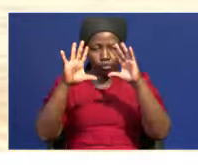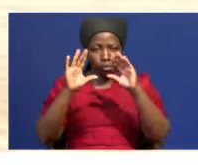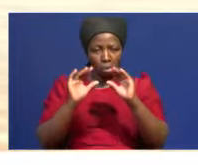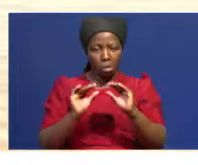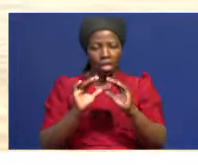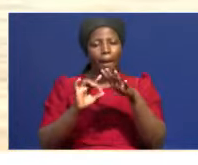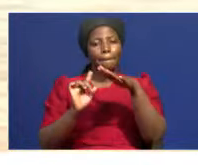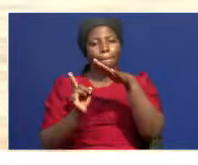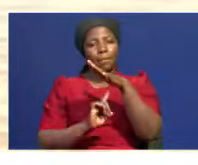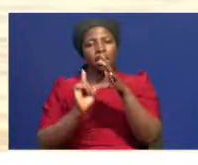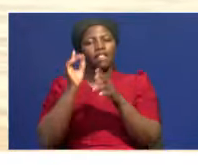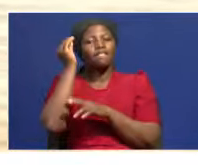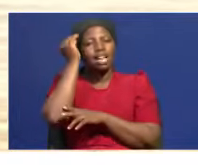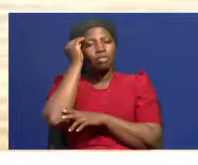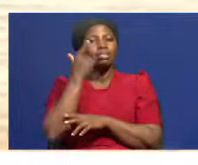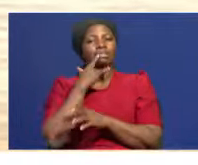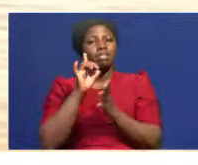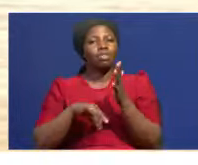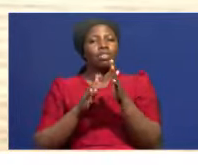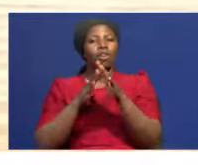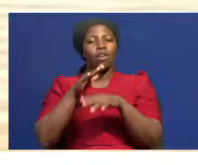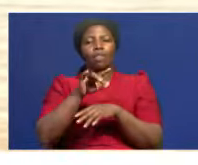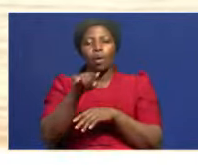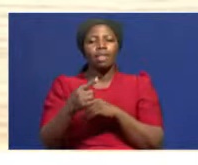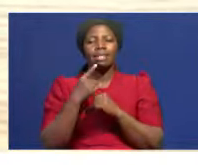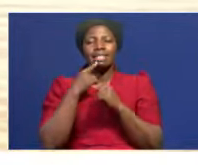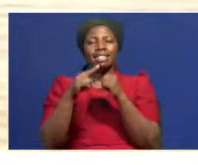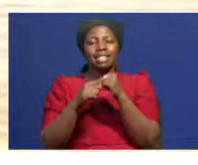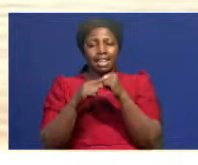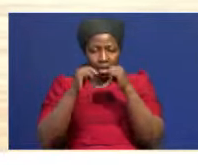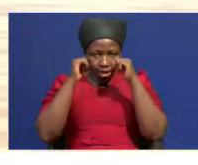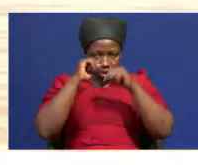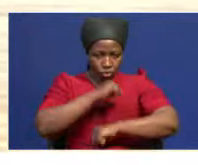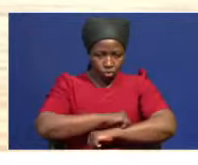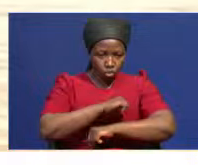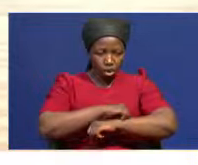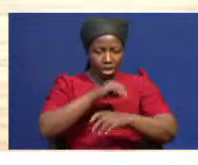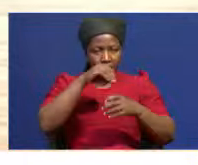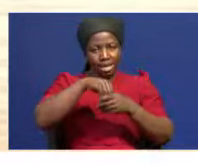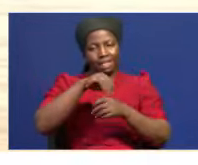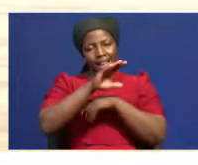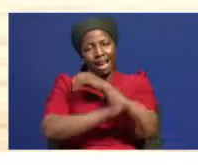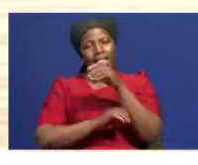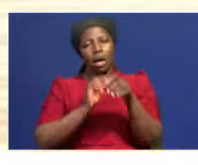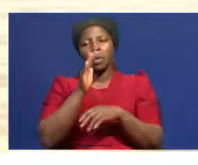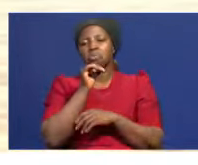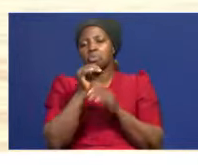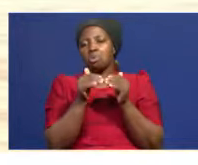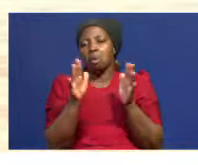has indicated that over 1,600 schools across the country will not reopen as they are still